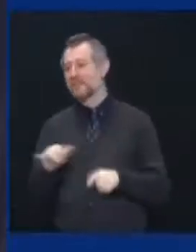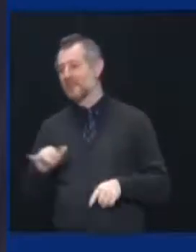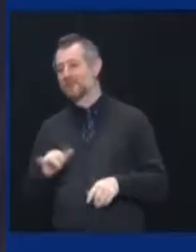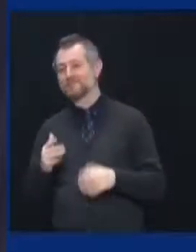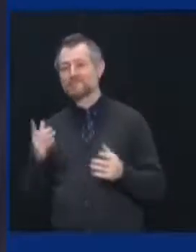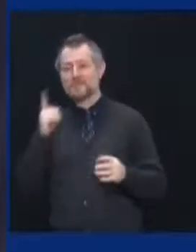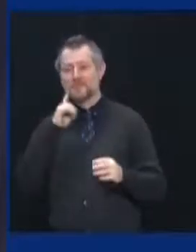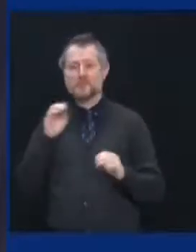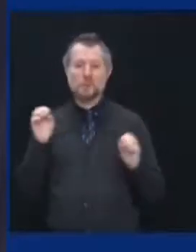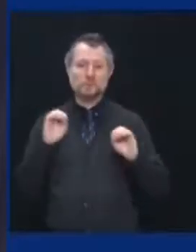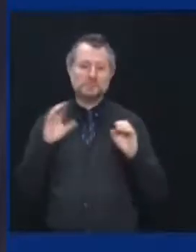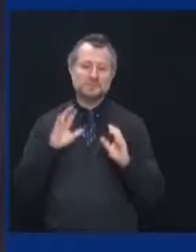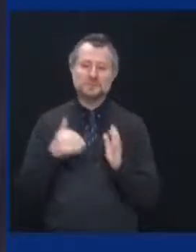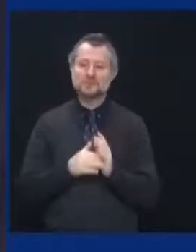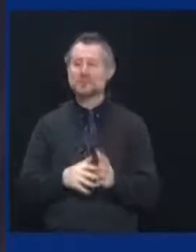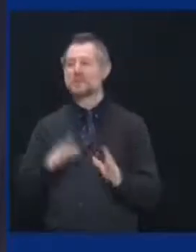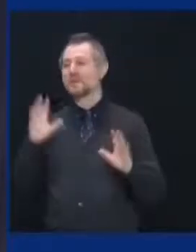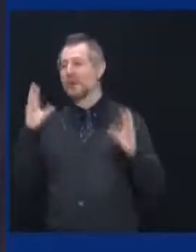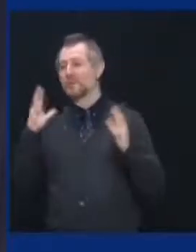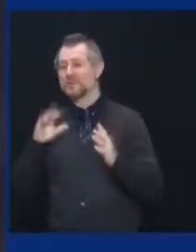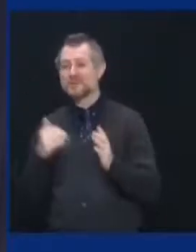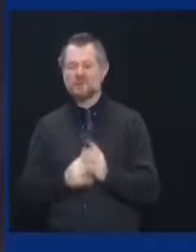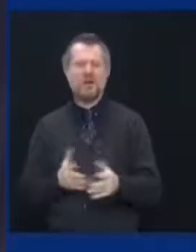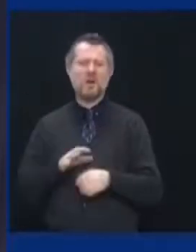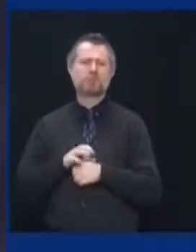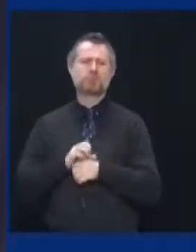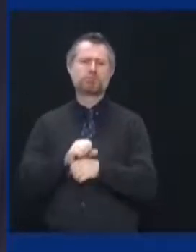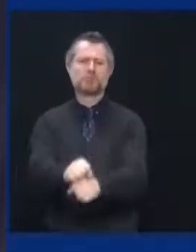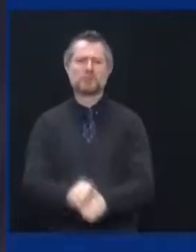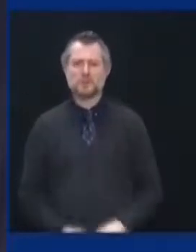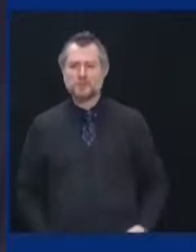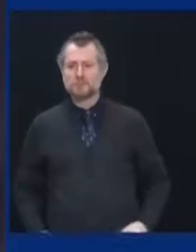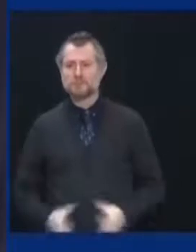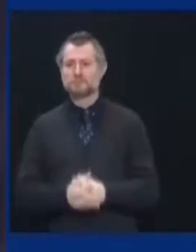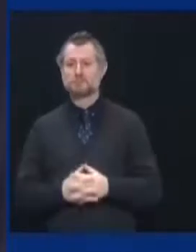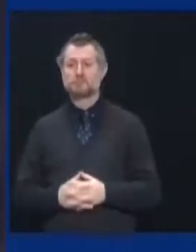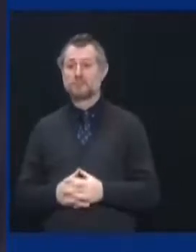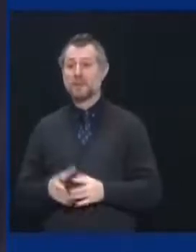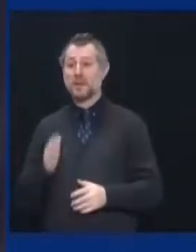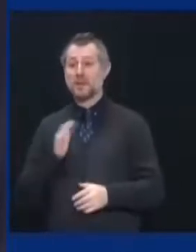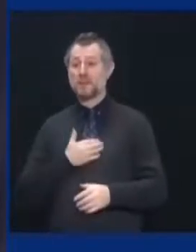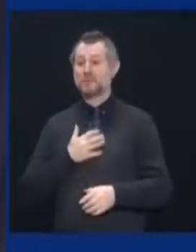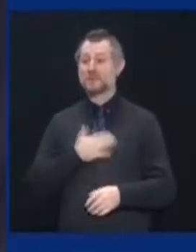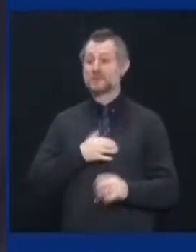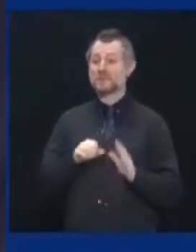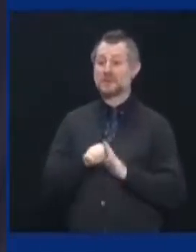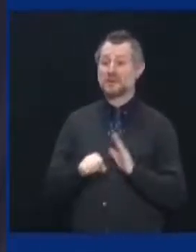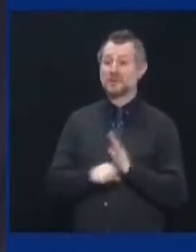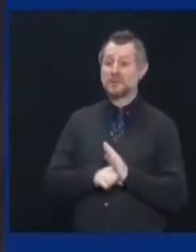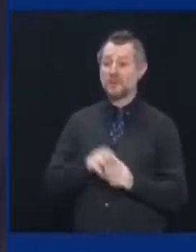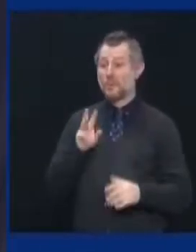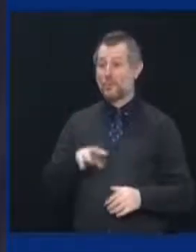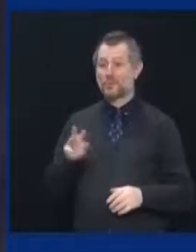ambulatory centers that are there. So you can go to a website. Our state website was